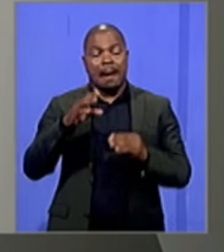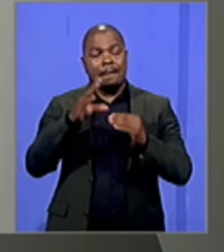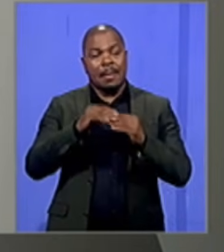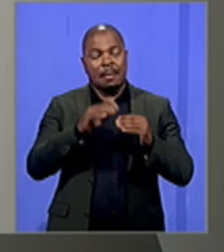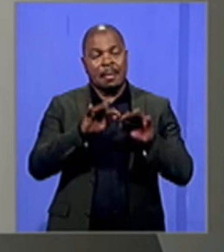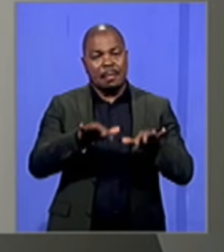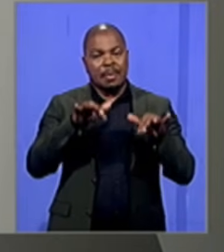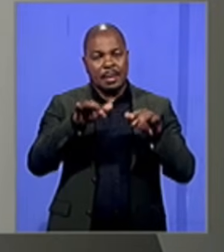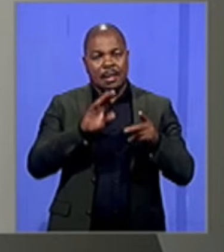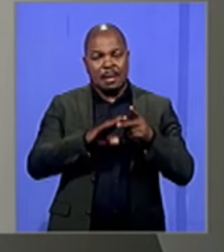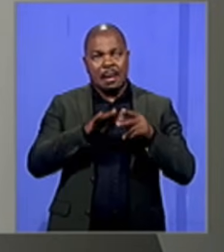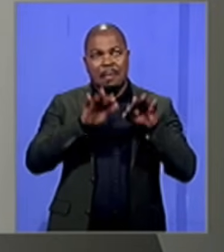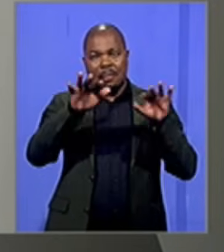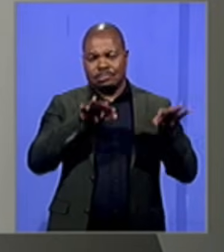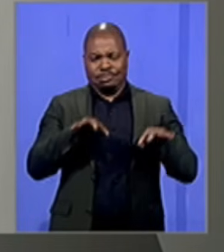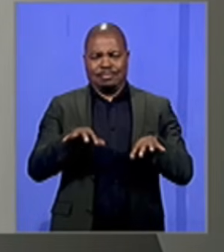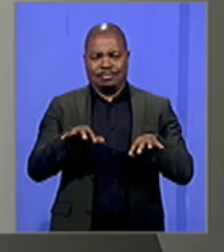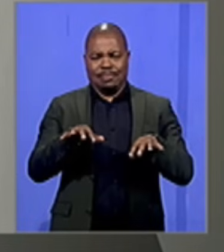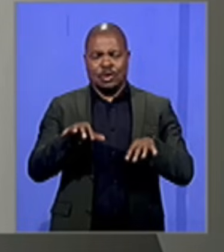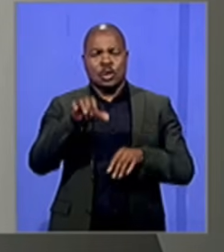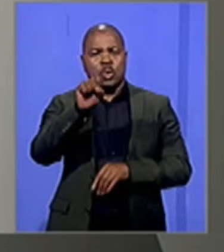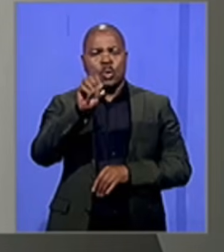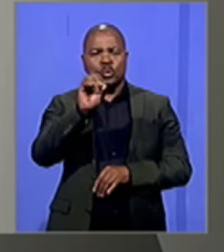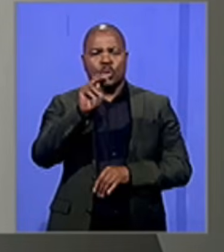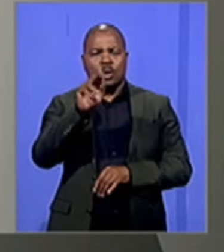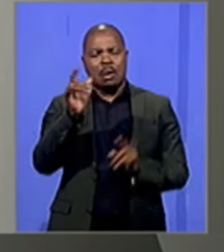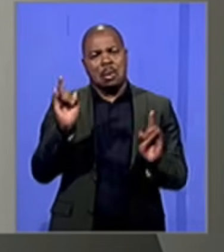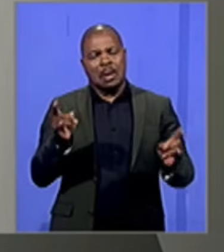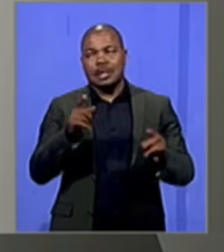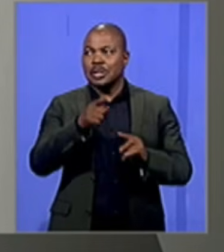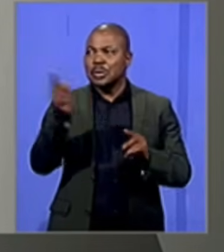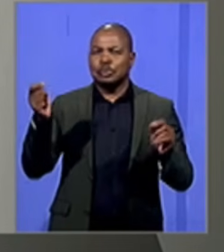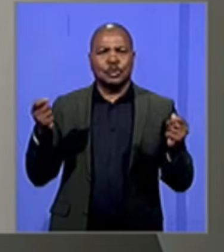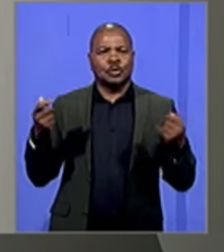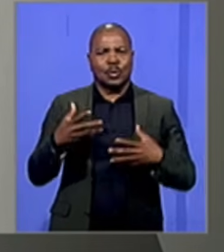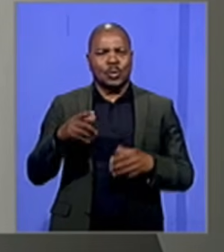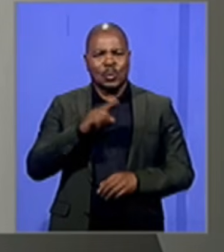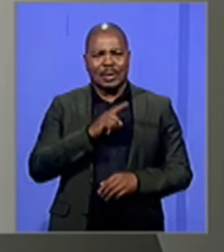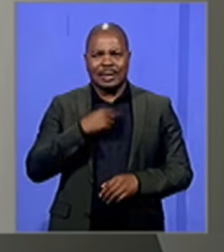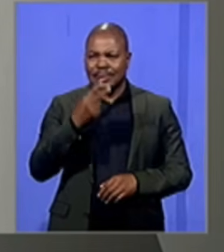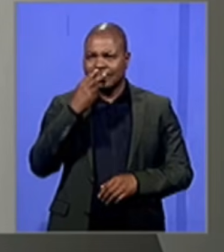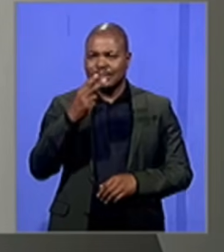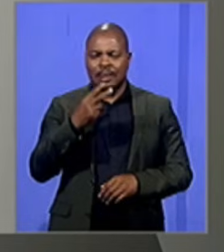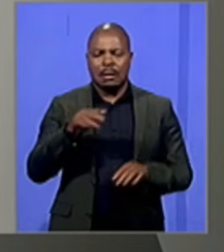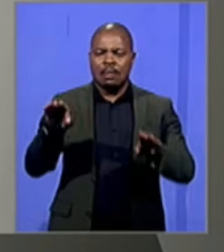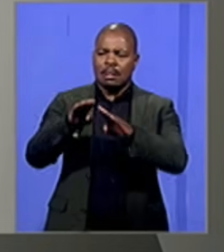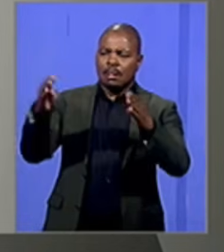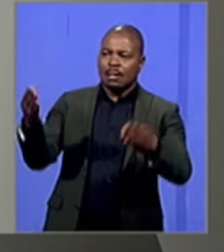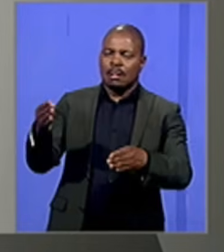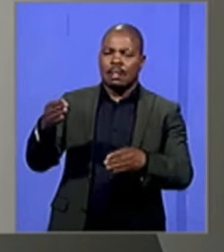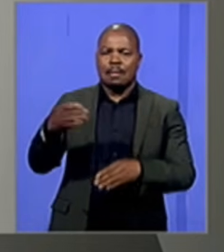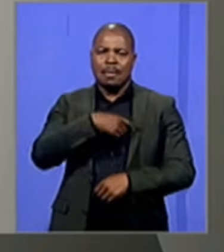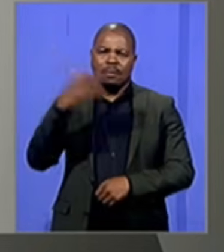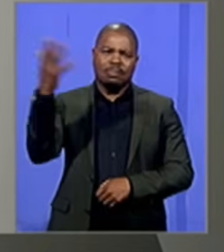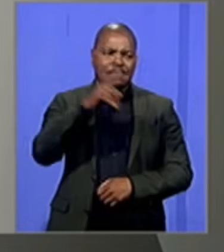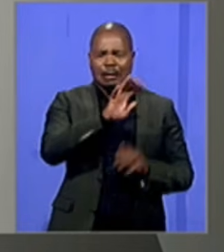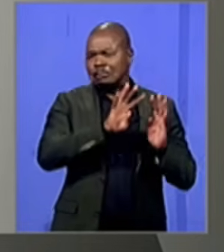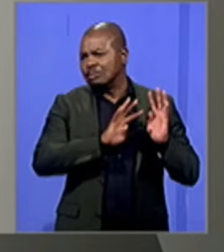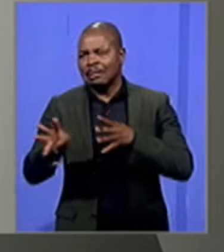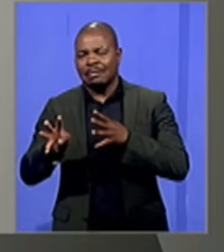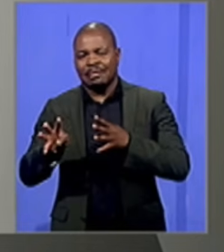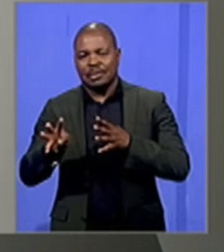and the public watching SONA, were shocked at what can only be said was a storming of the stage. We believe that a strong